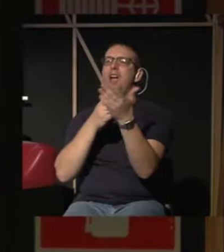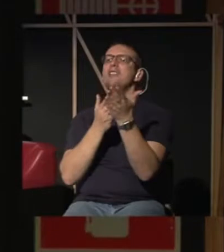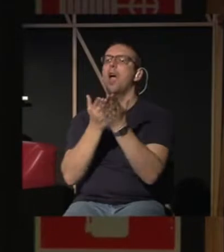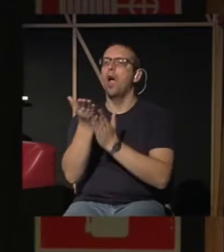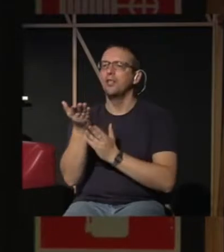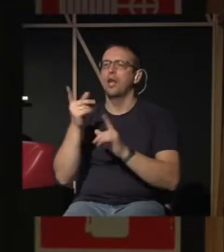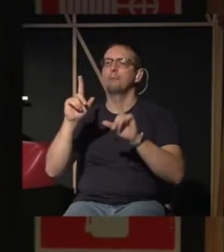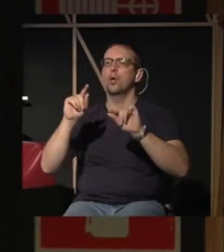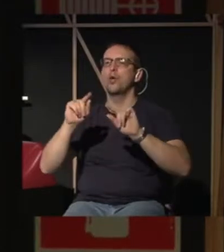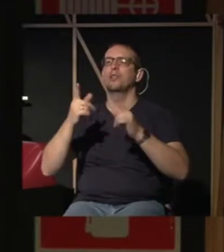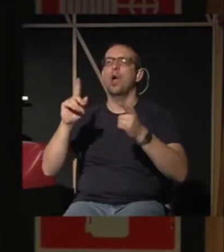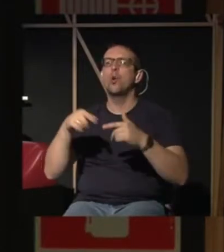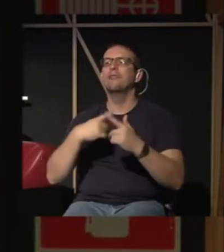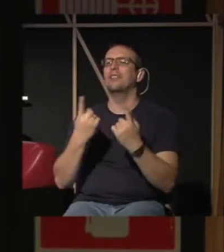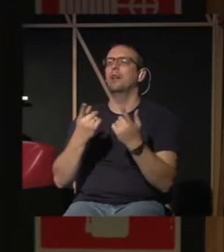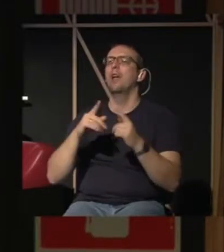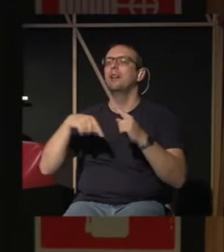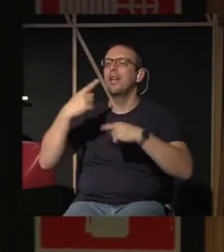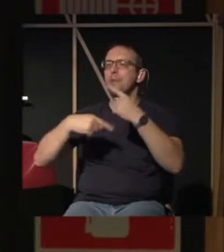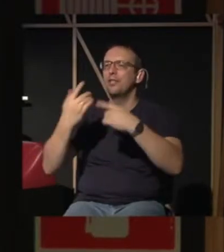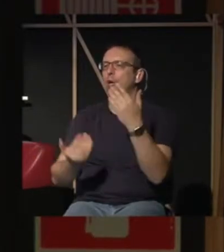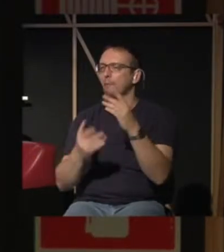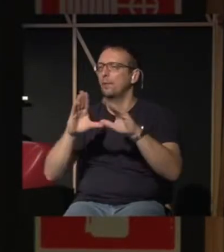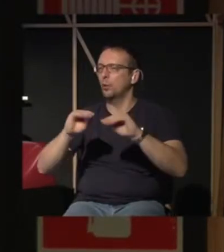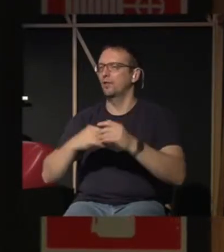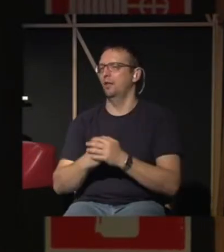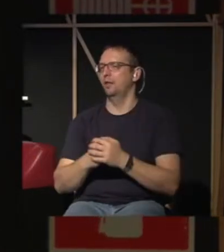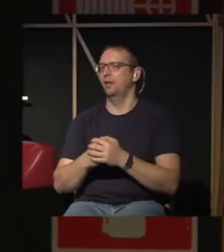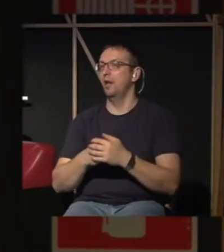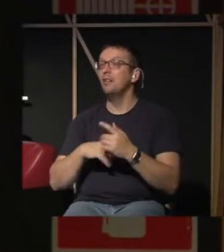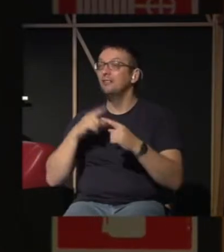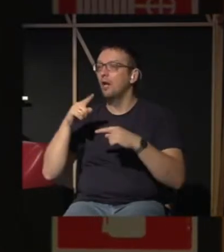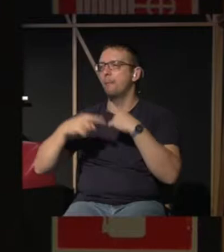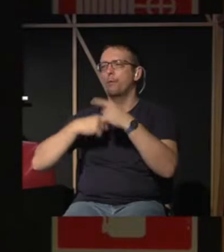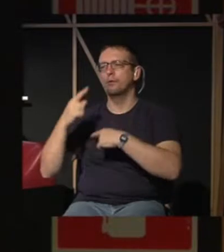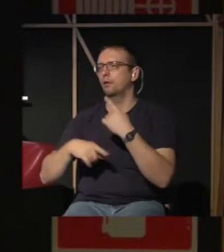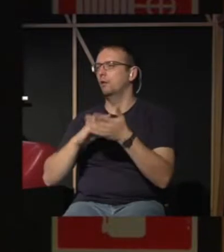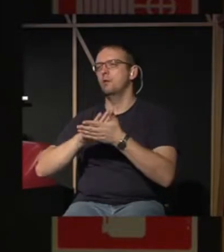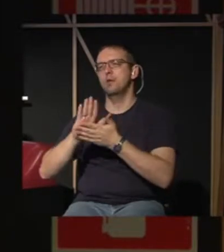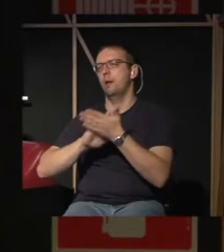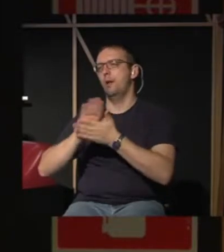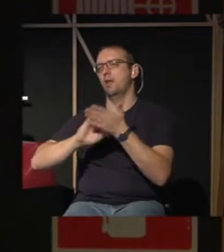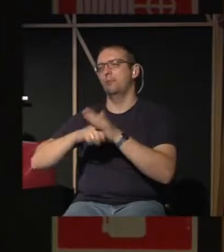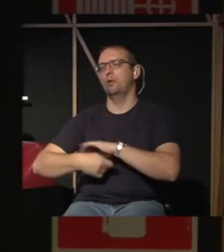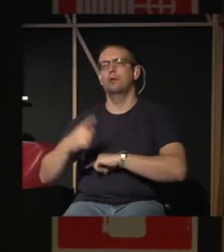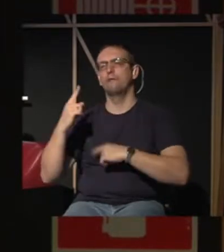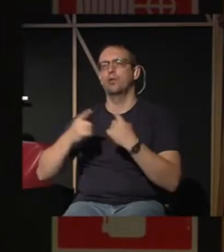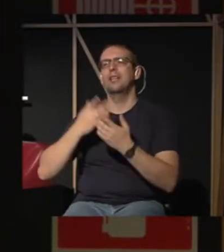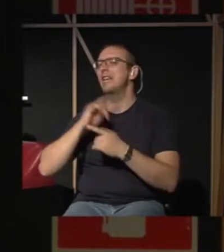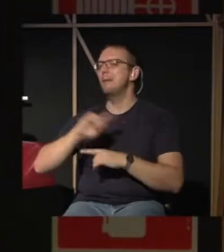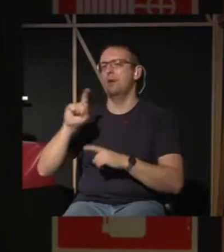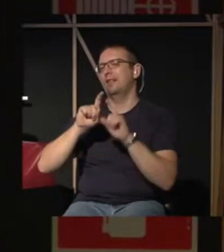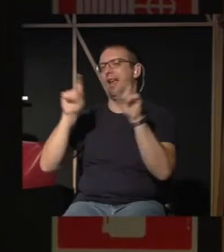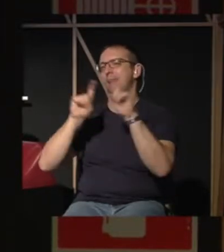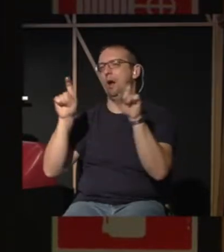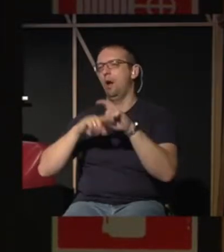than we have in the past, that there is still a lot more to achieve, and this is what we have in mind. So before we go